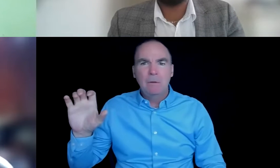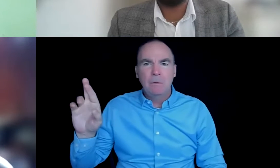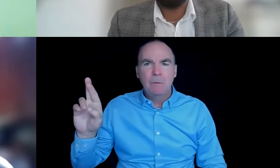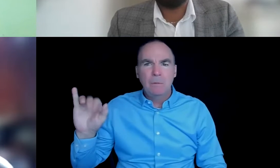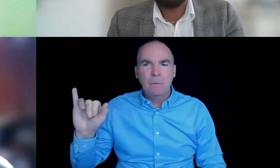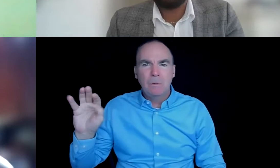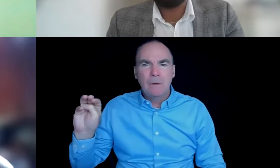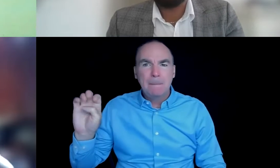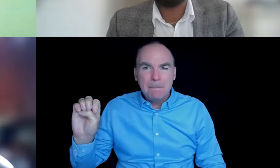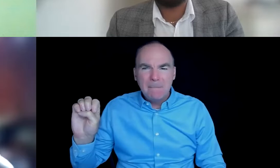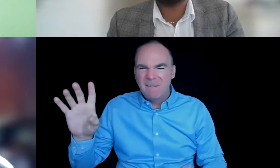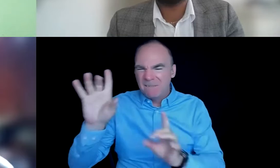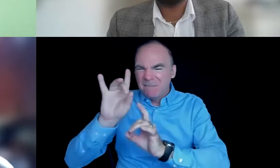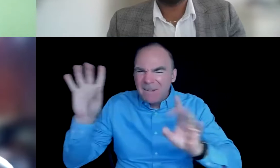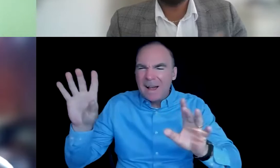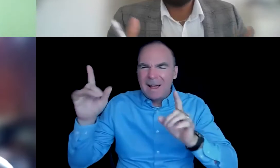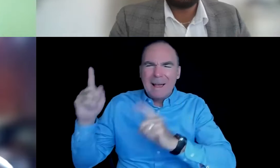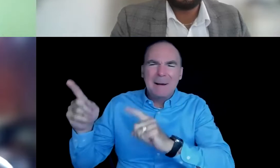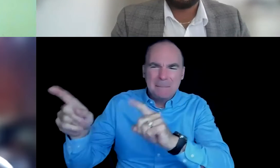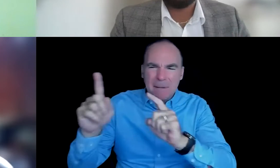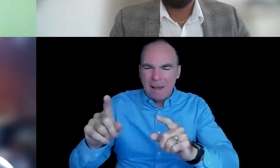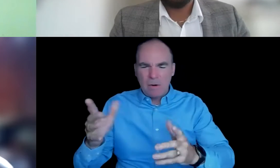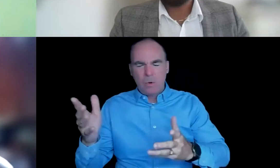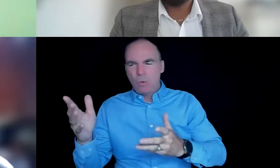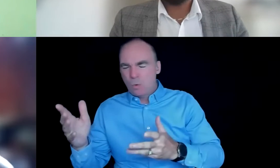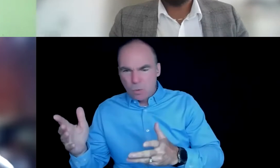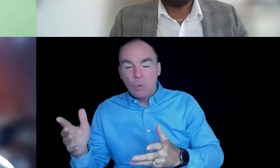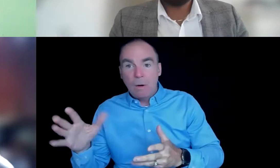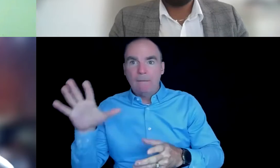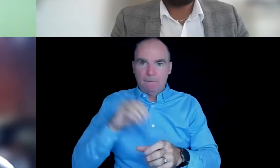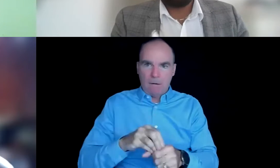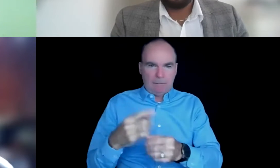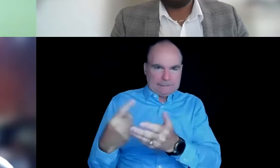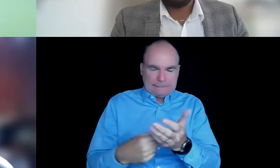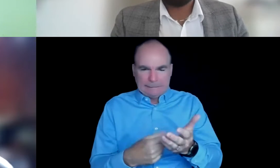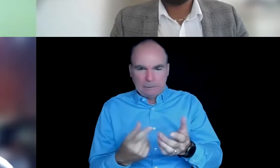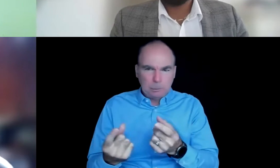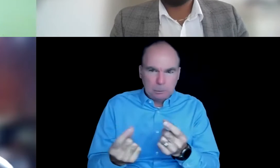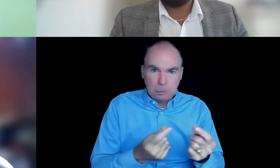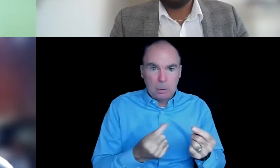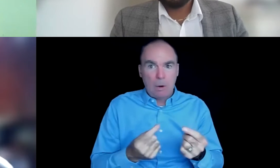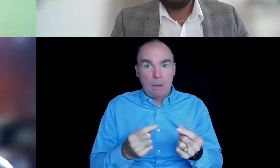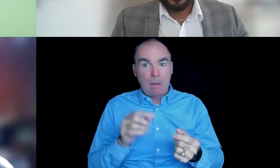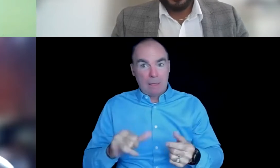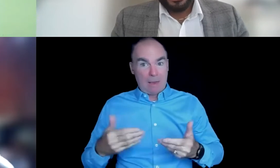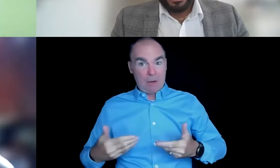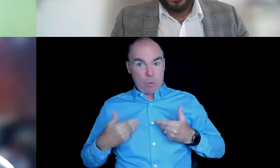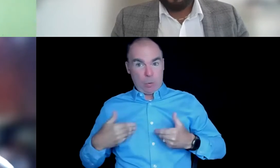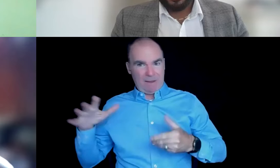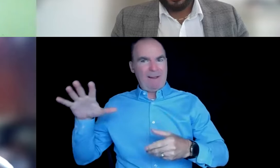people who have been involved in crime and violence in the discussion. So, these young people are part of the council, and we're very proud of